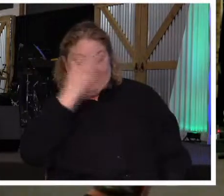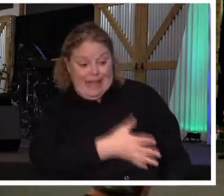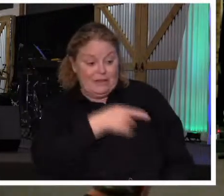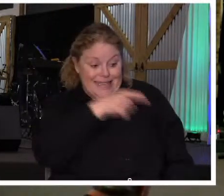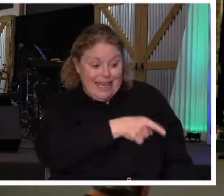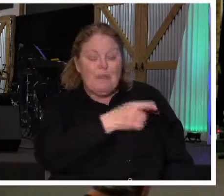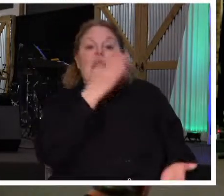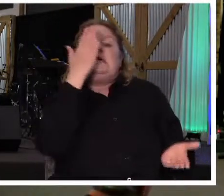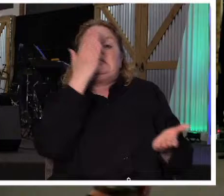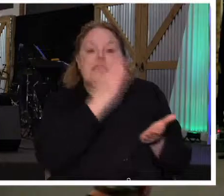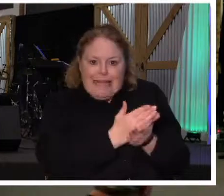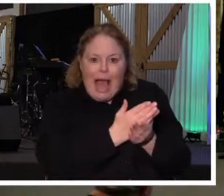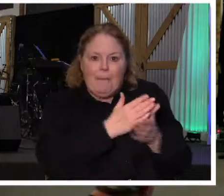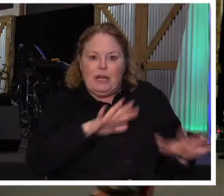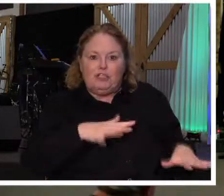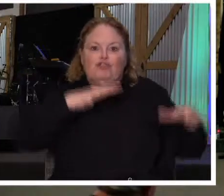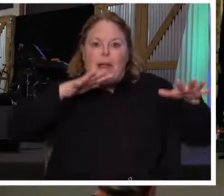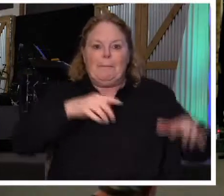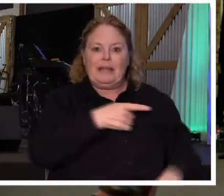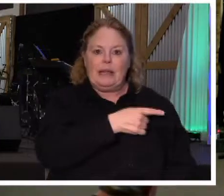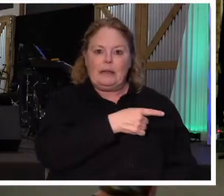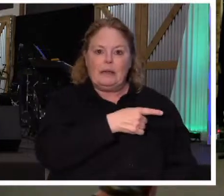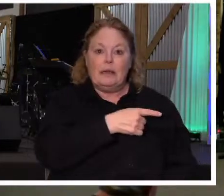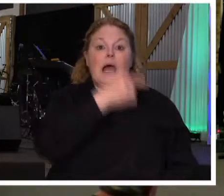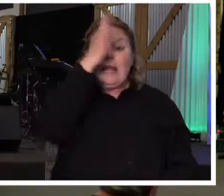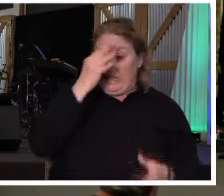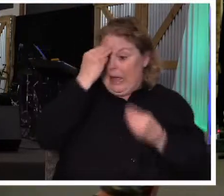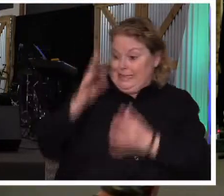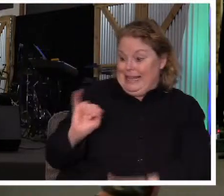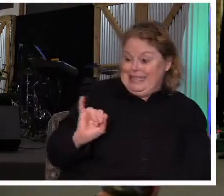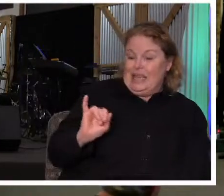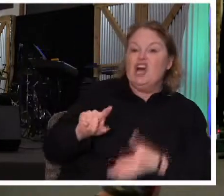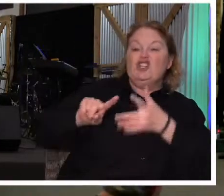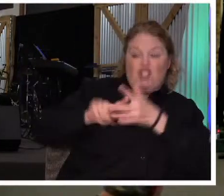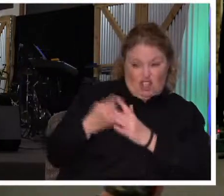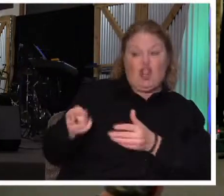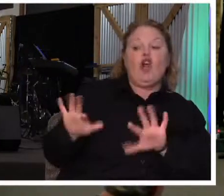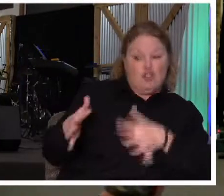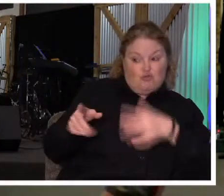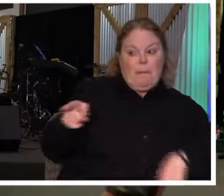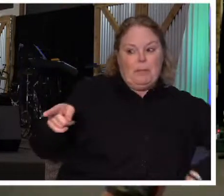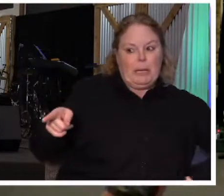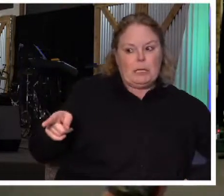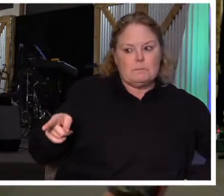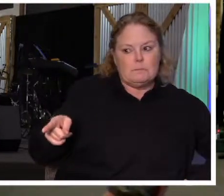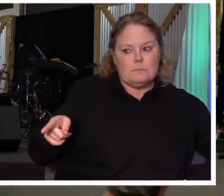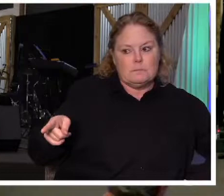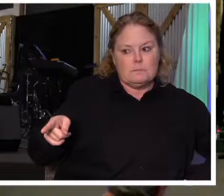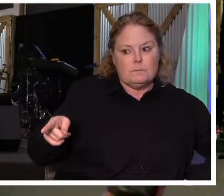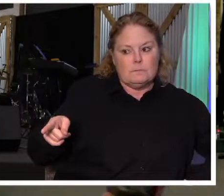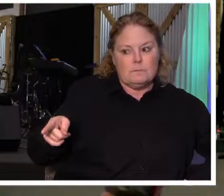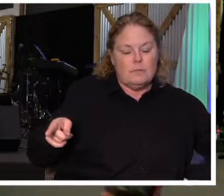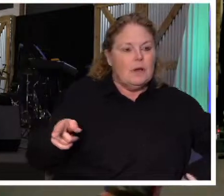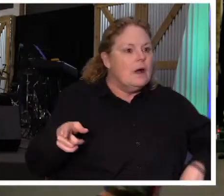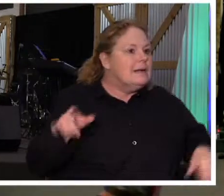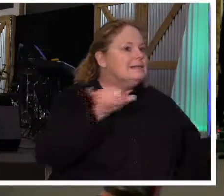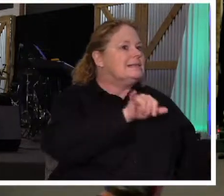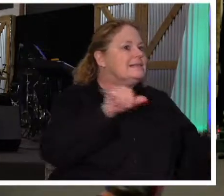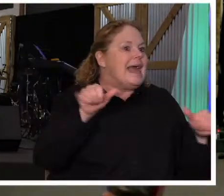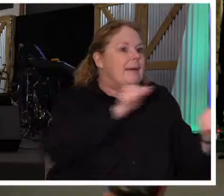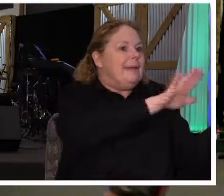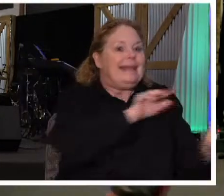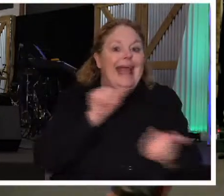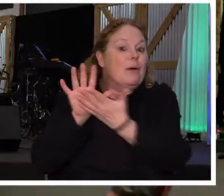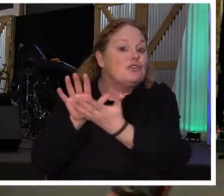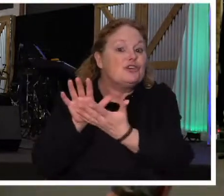trembling. When God shows up to Isaiah, he said, start trembling. But it was the same encounter.